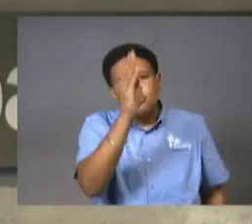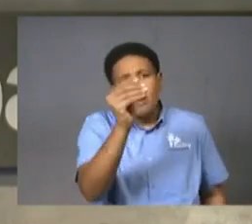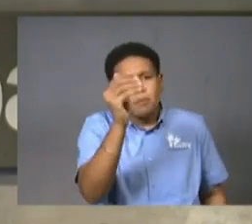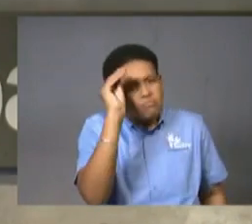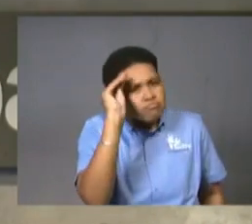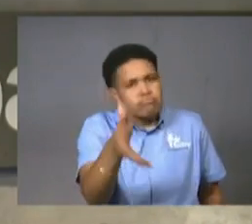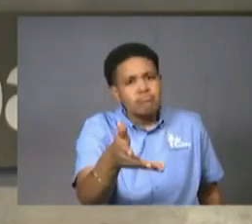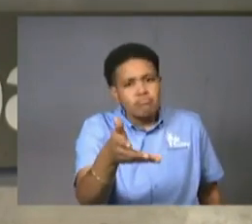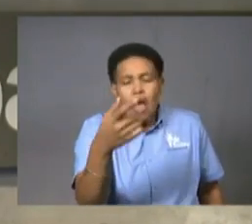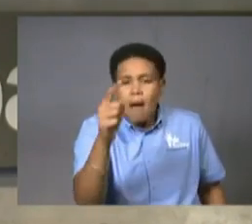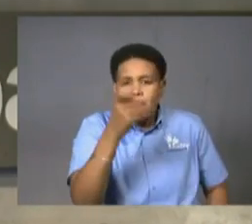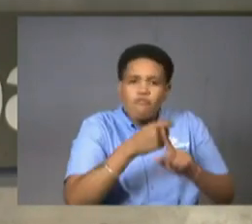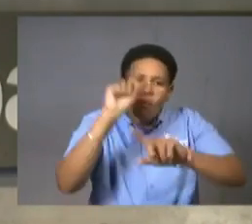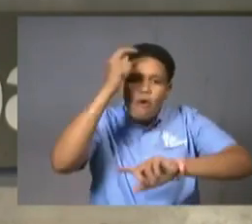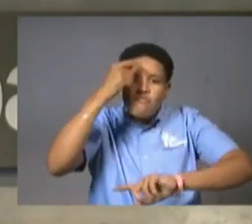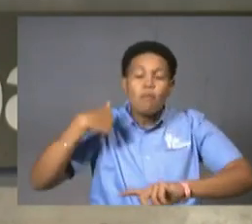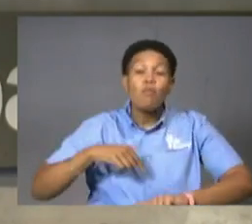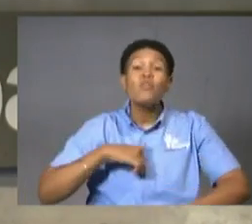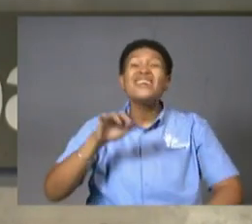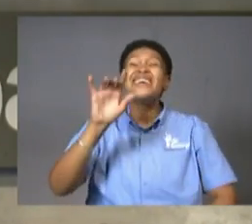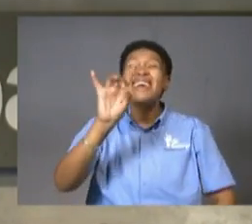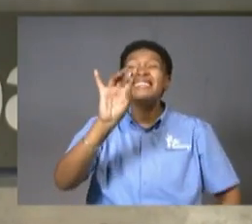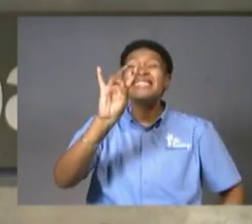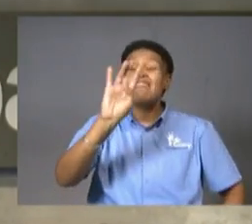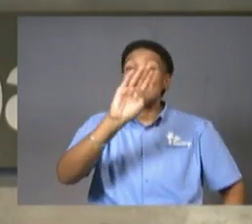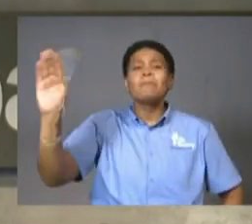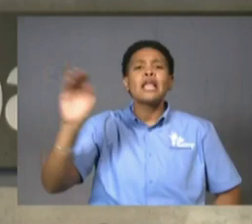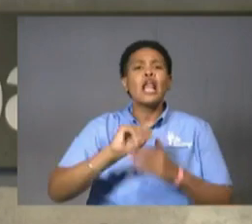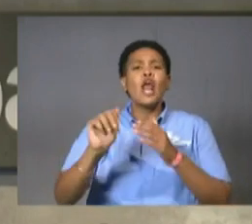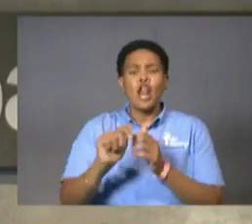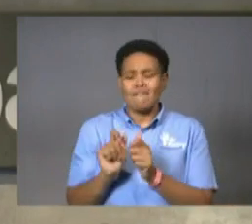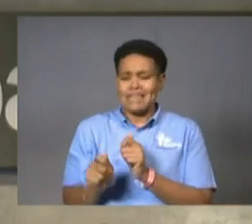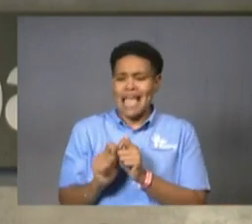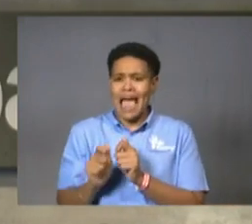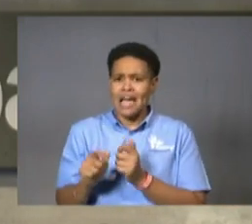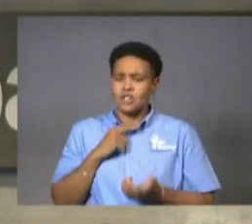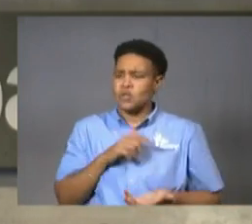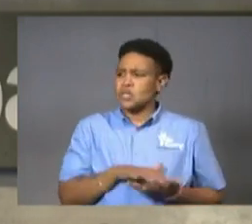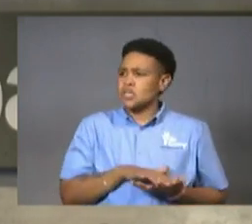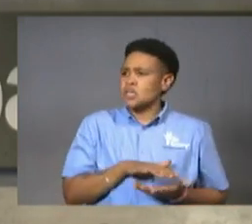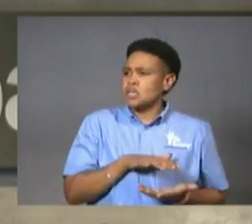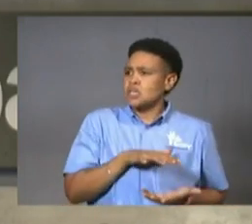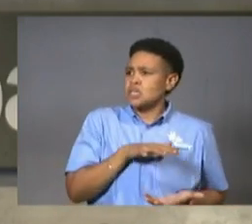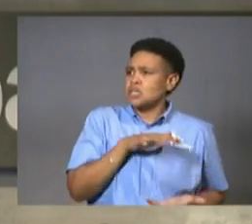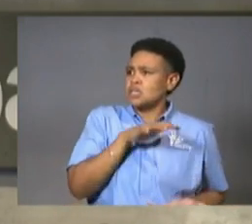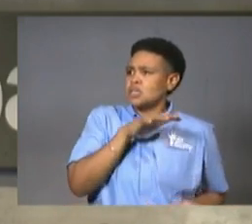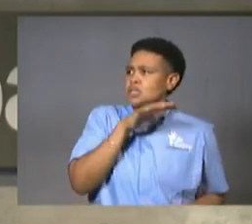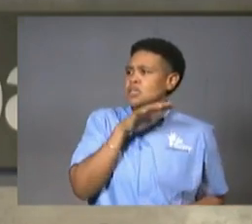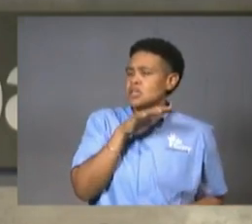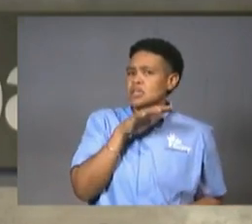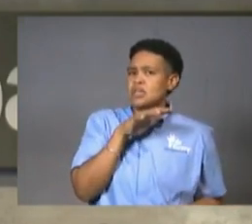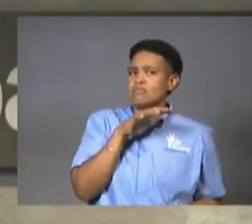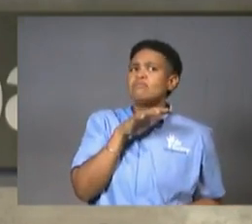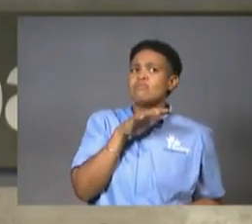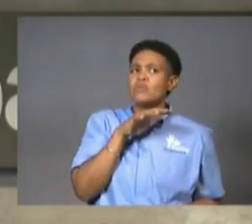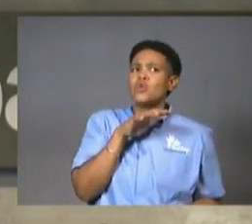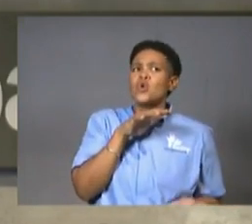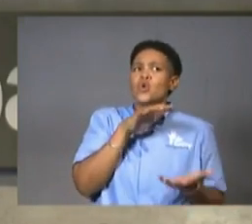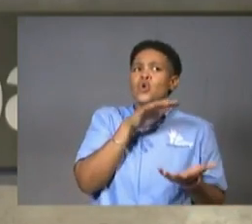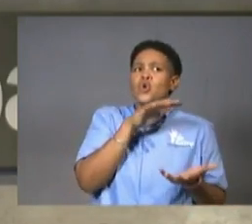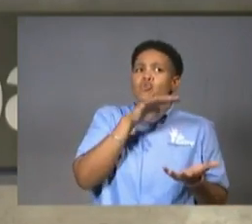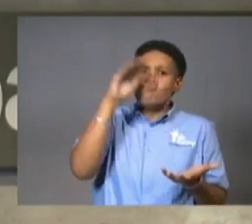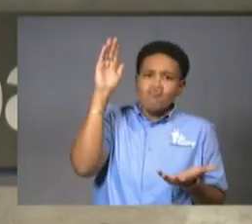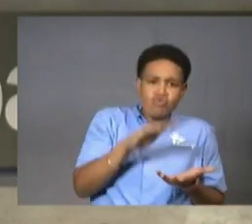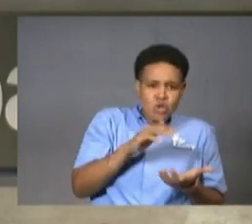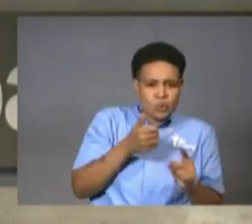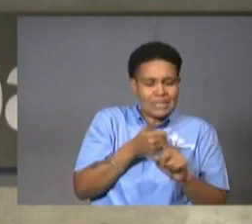were able to deploy $87 billion of cash that we had patiently accumulated to cushion the effect on government revenues. We